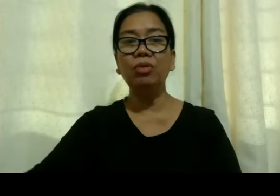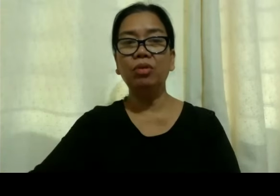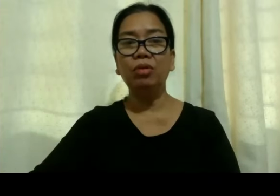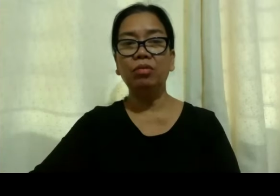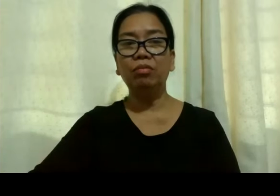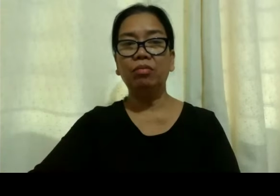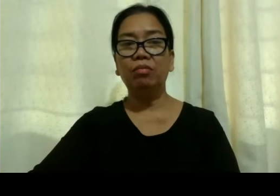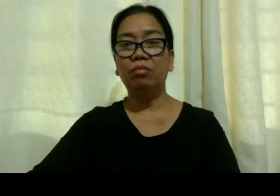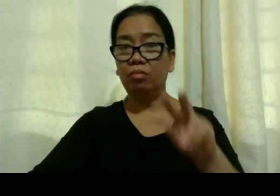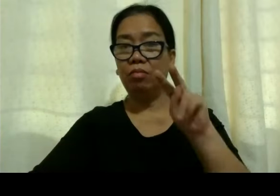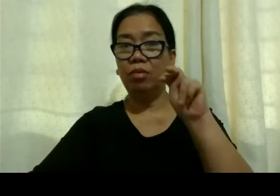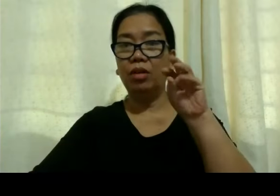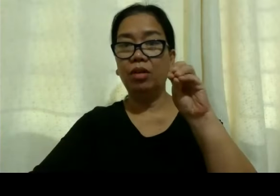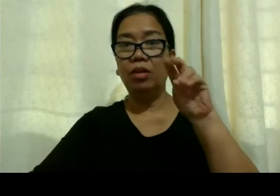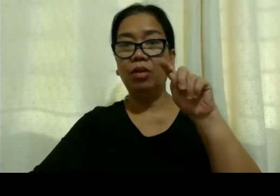to